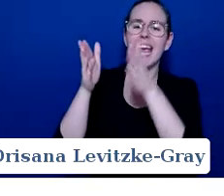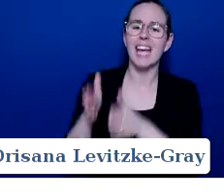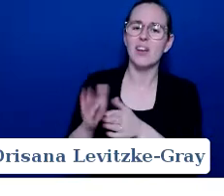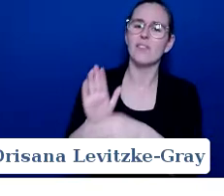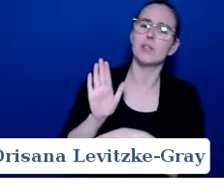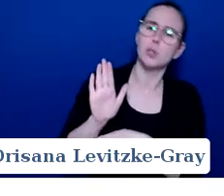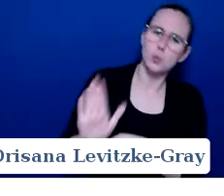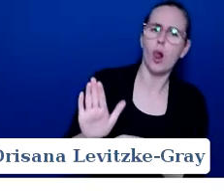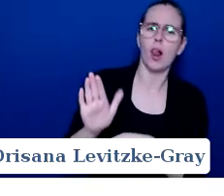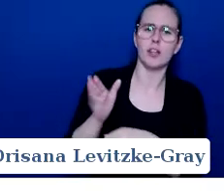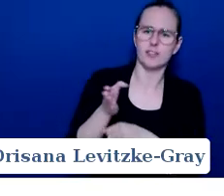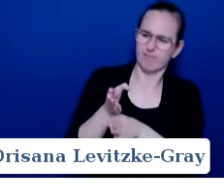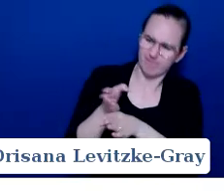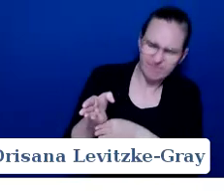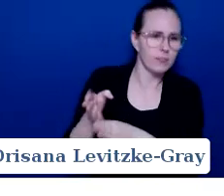will develop